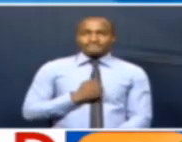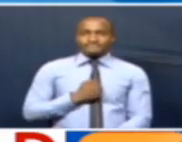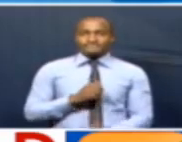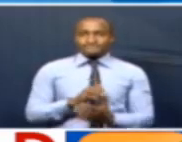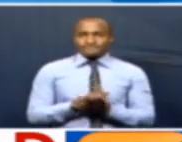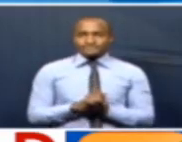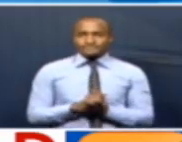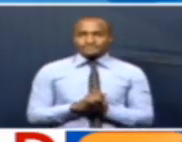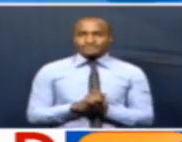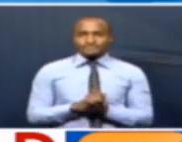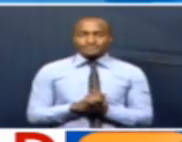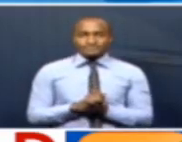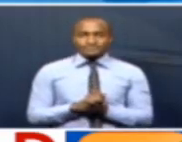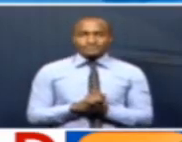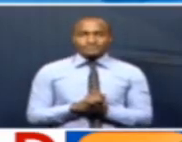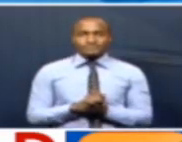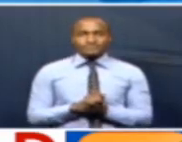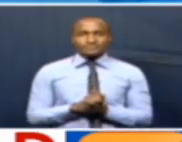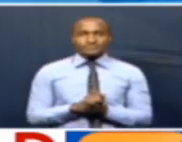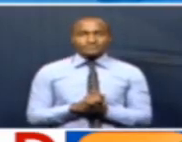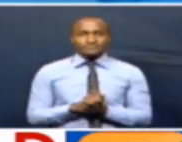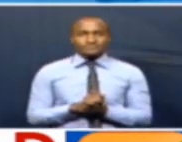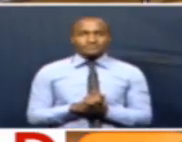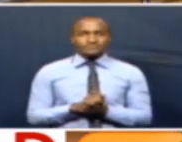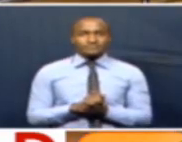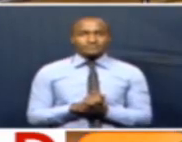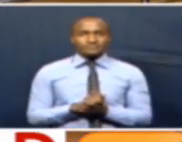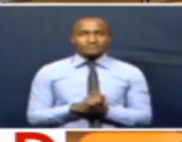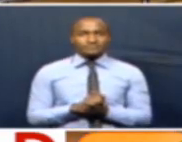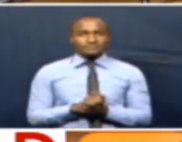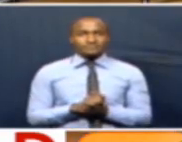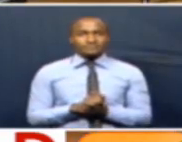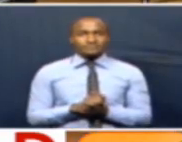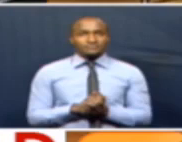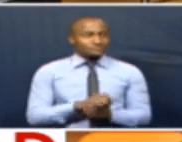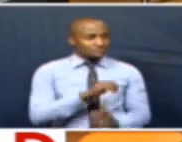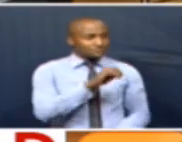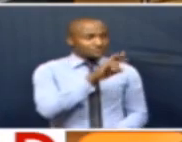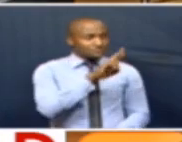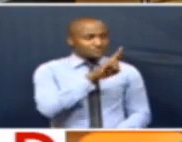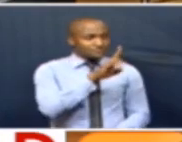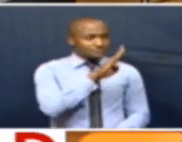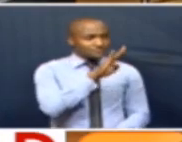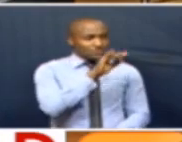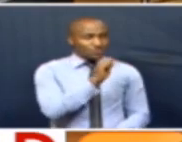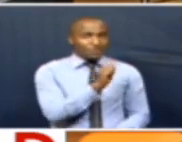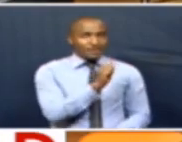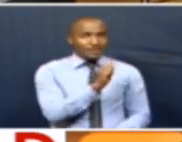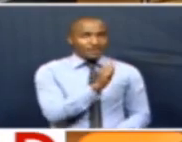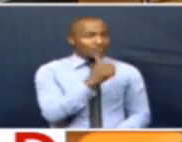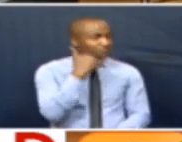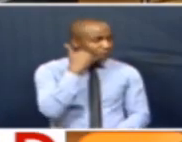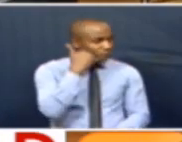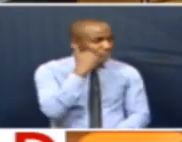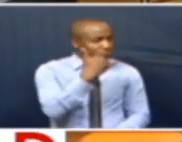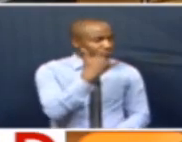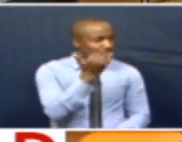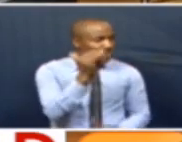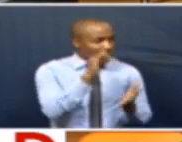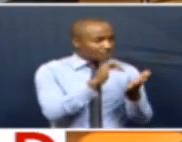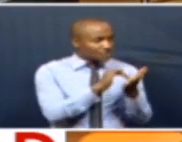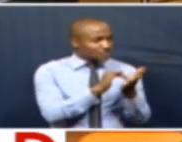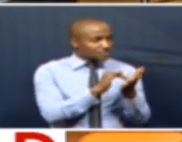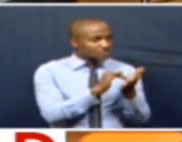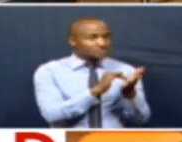We'll also have online, I think we have him online. Right, Charles Rubia is on phone. We have him again.